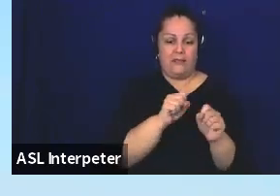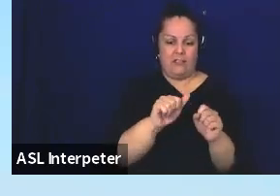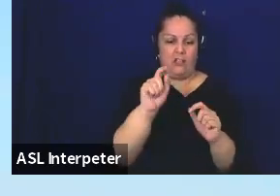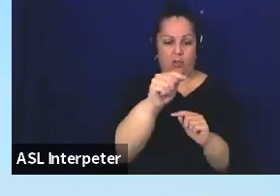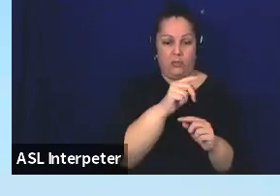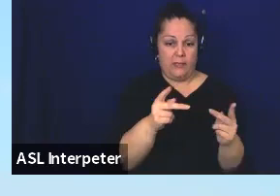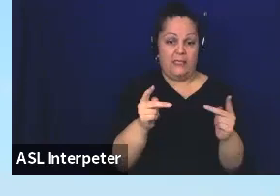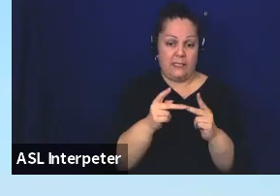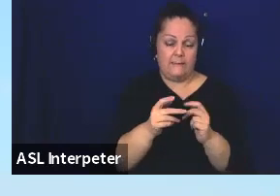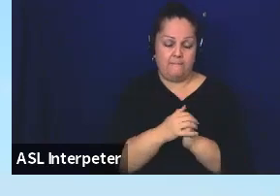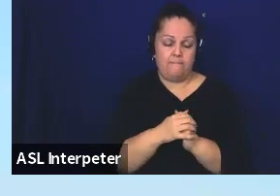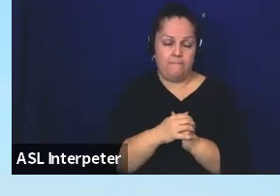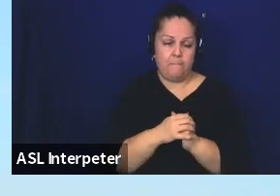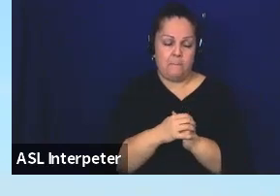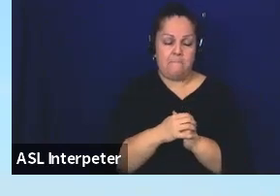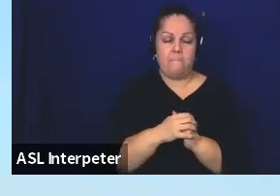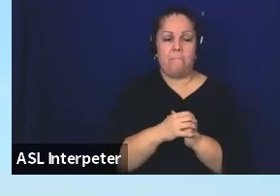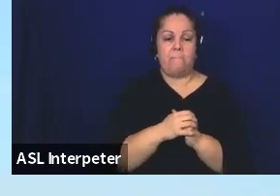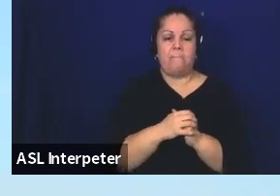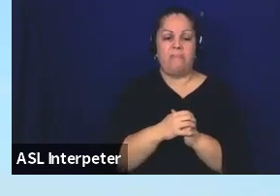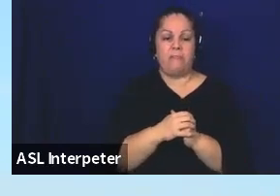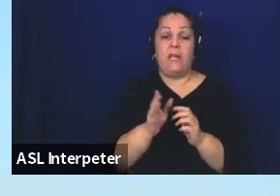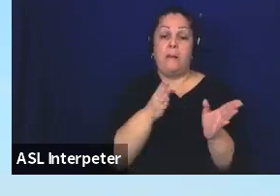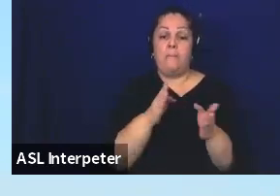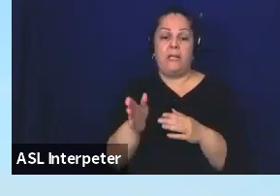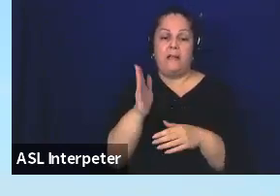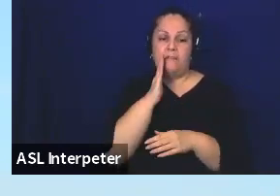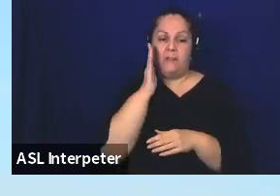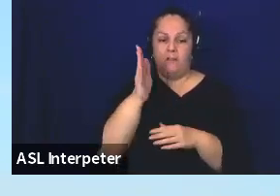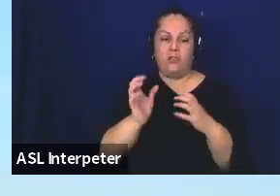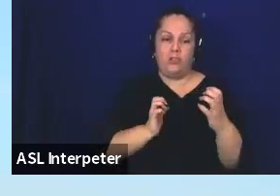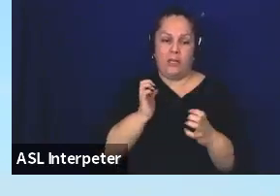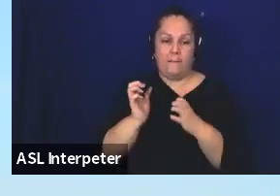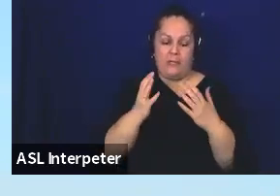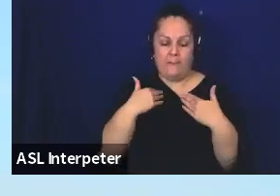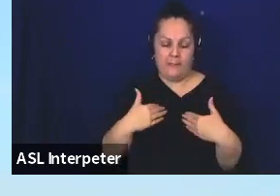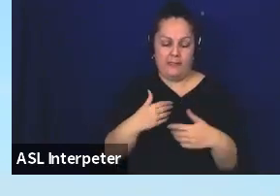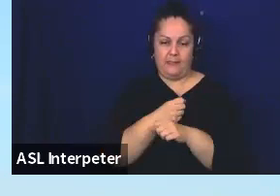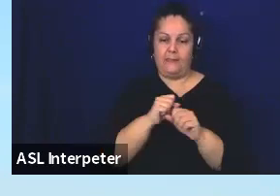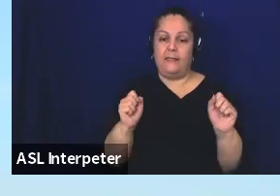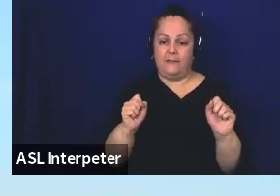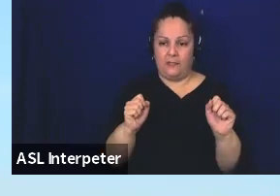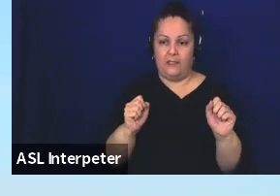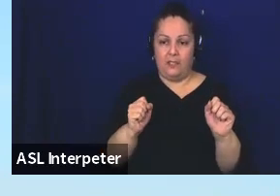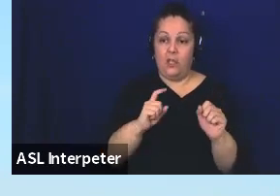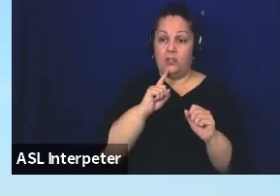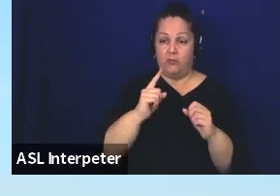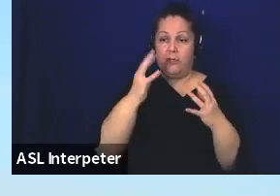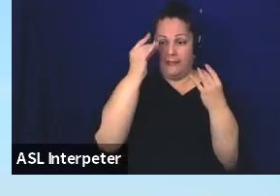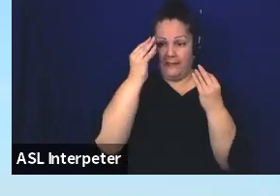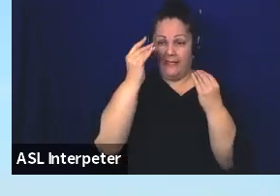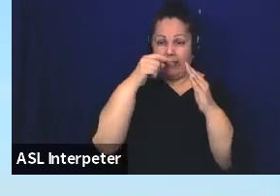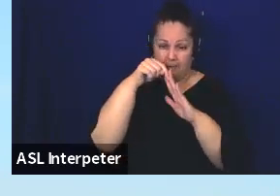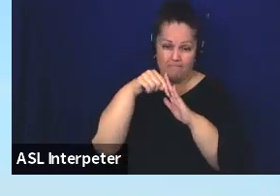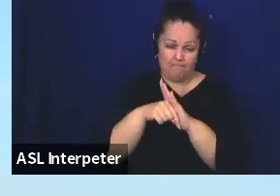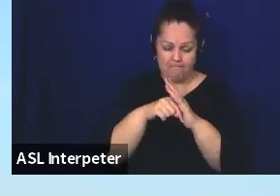places? And lastly, planning for that future emotional and bodily safety. So really thinking through